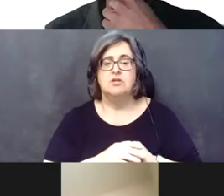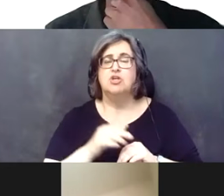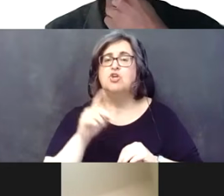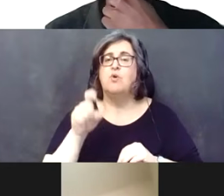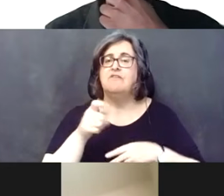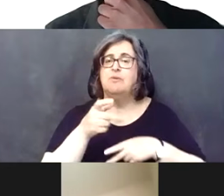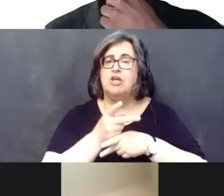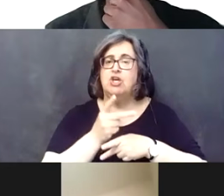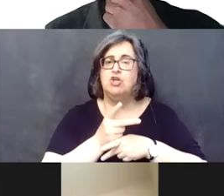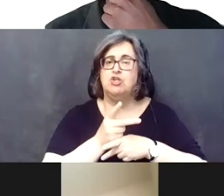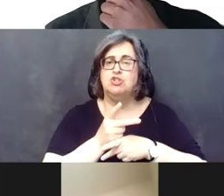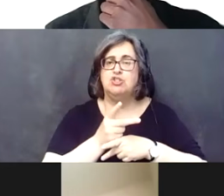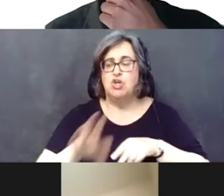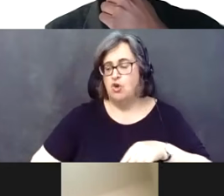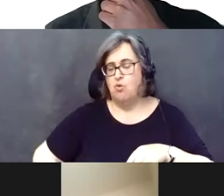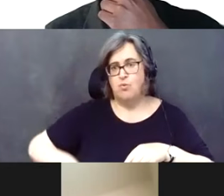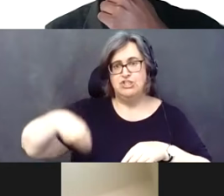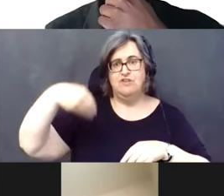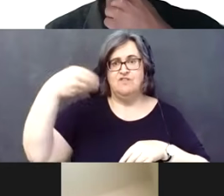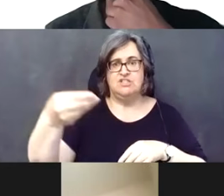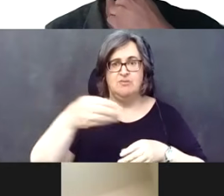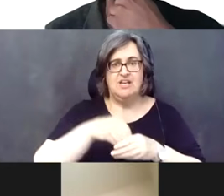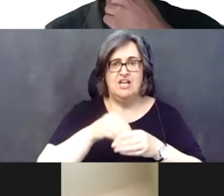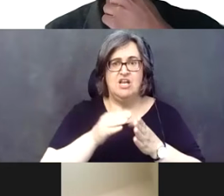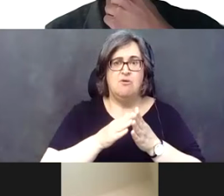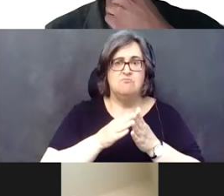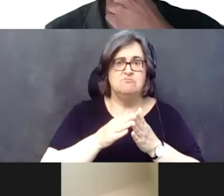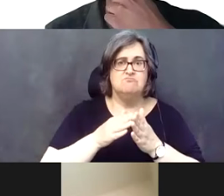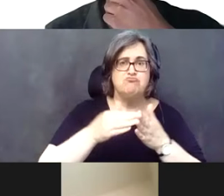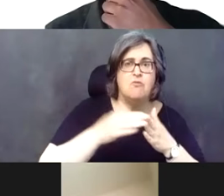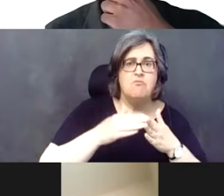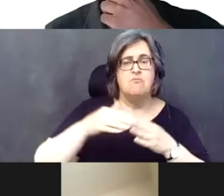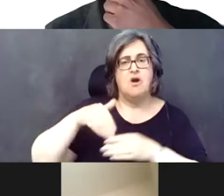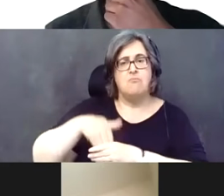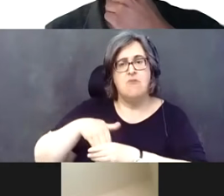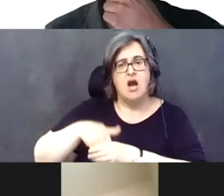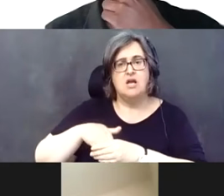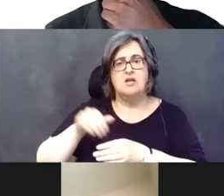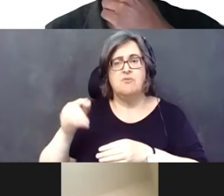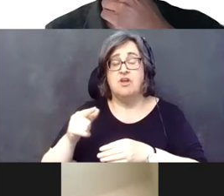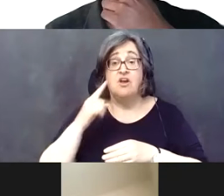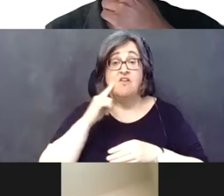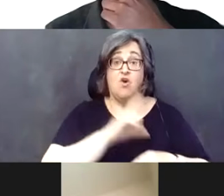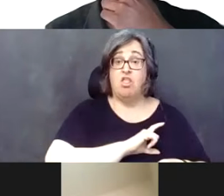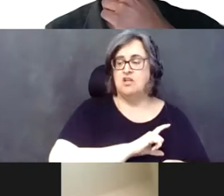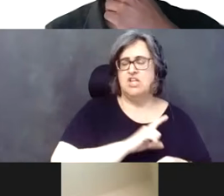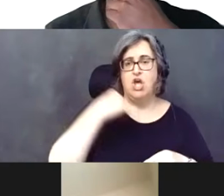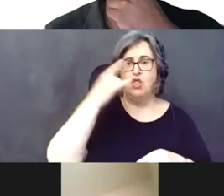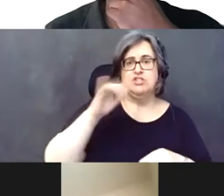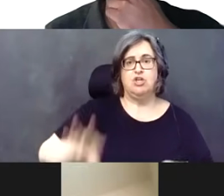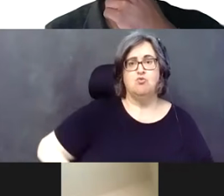very careful reaching for something in a pocket or in a bag or a purse, because to law enforcement, that could look